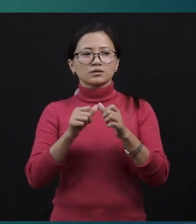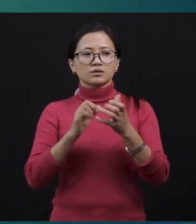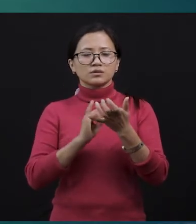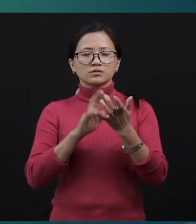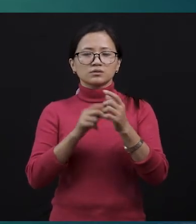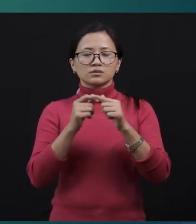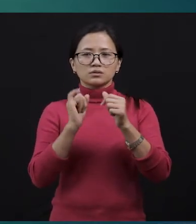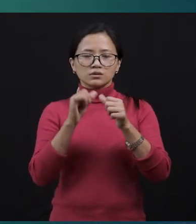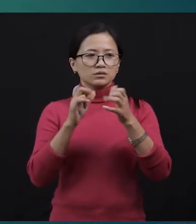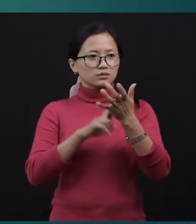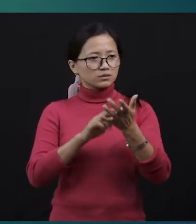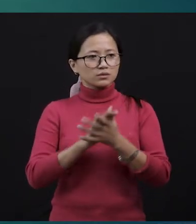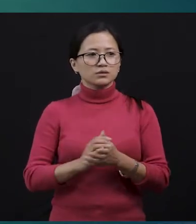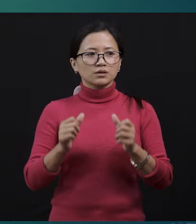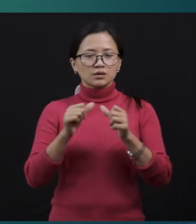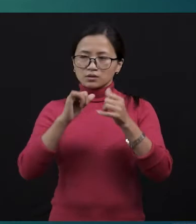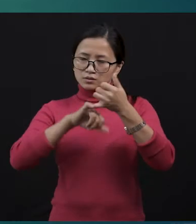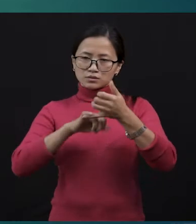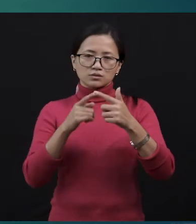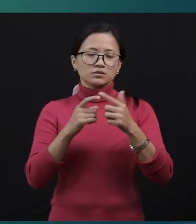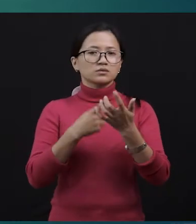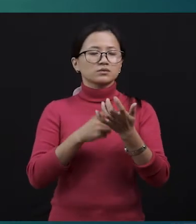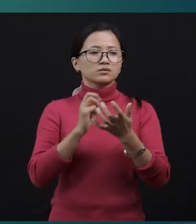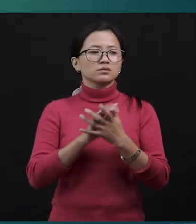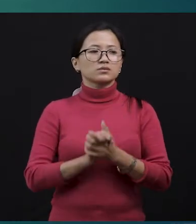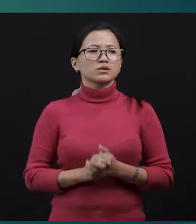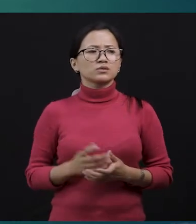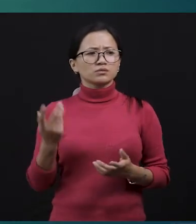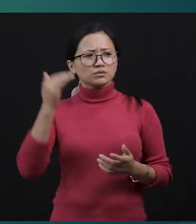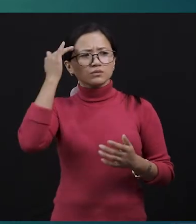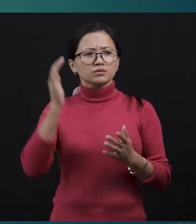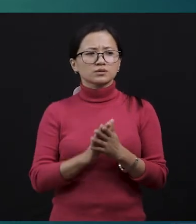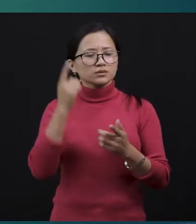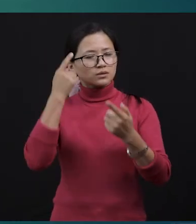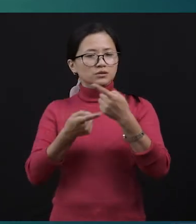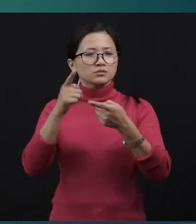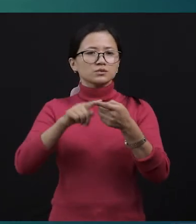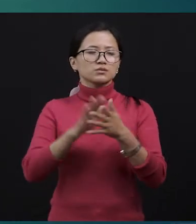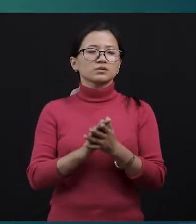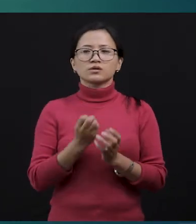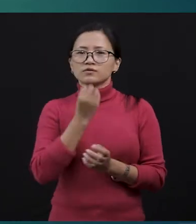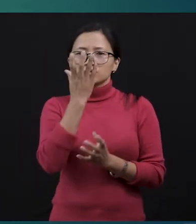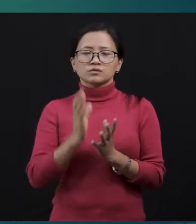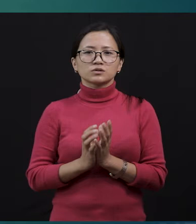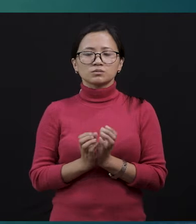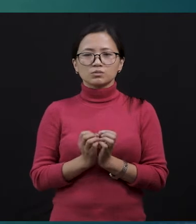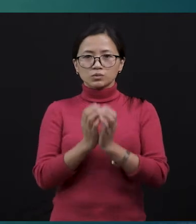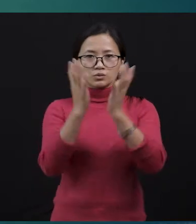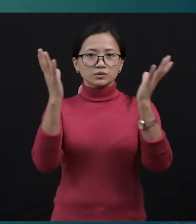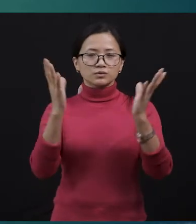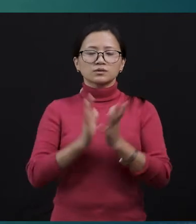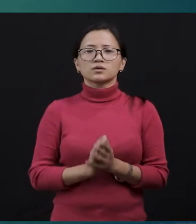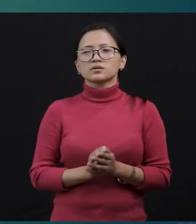experiments, okay? Experiments of pollinating plants. You know what is pollination, right? When a flower is blooming, the bees will